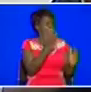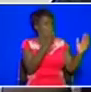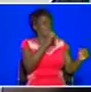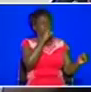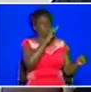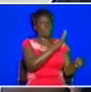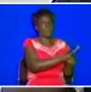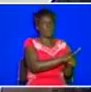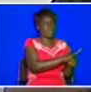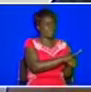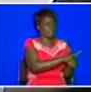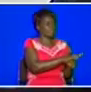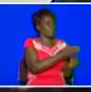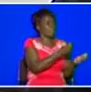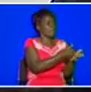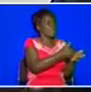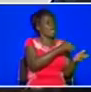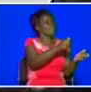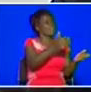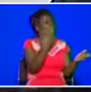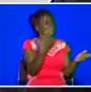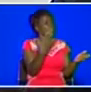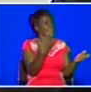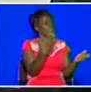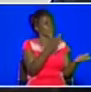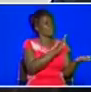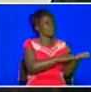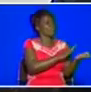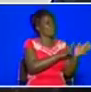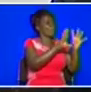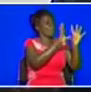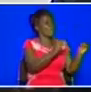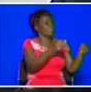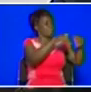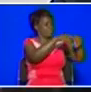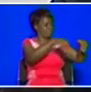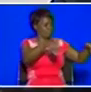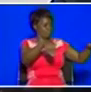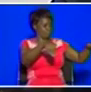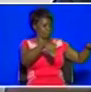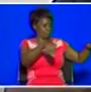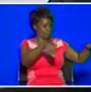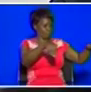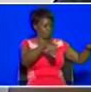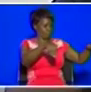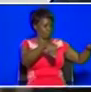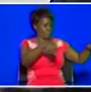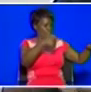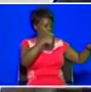has financial implications. Everything else we've proposed is budget neutral. What does that mean? That it has